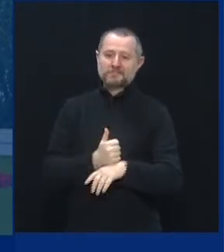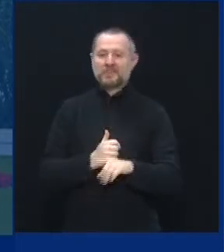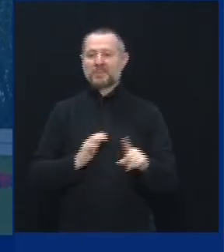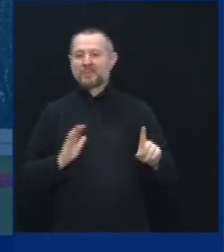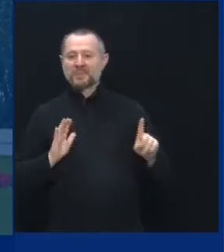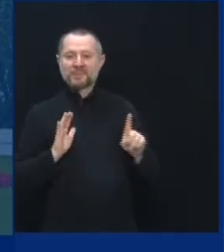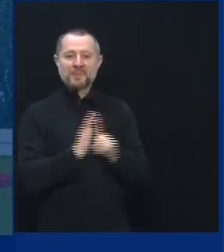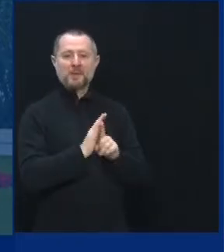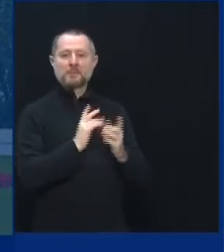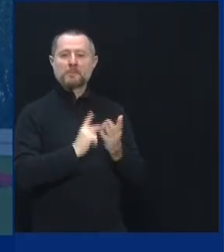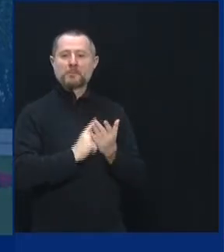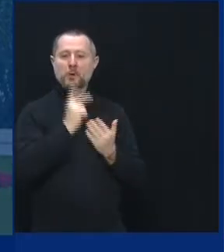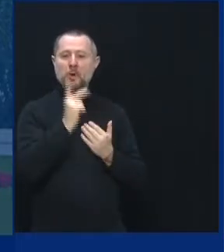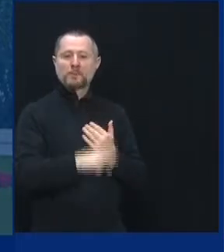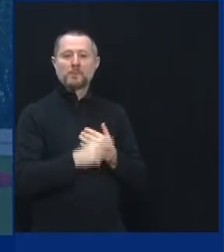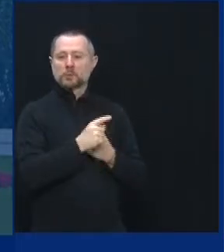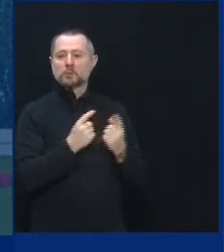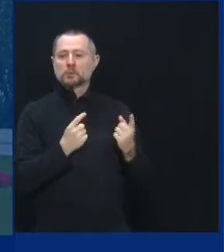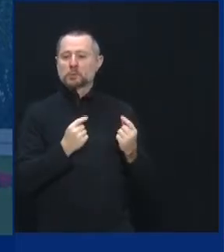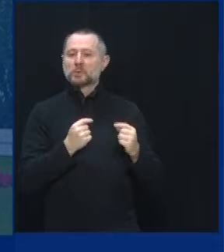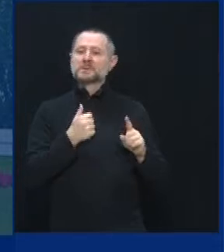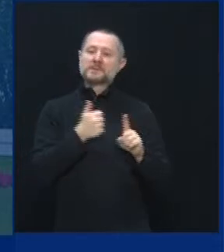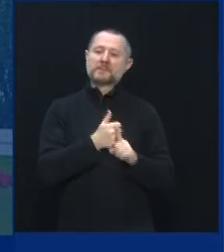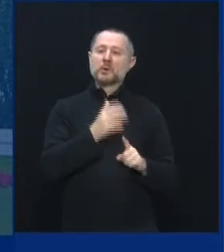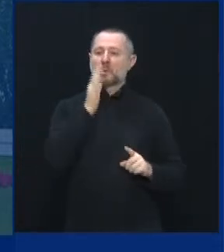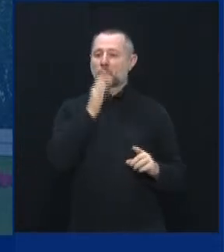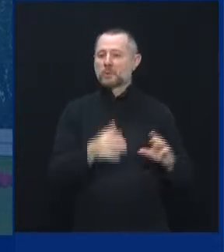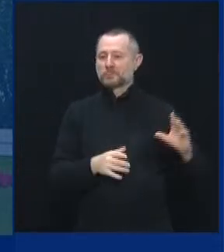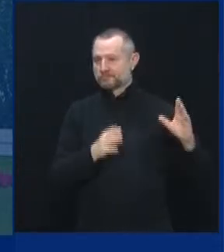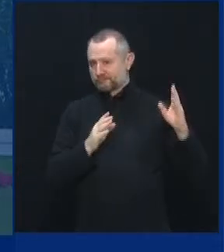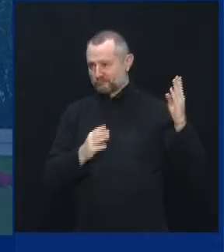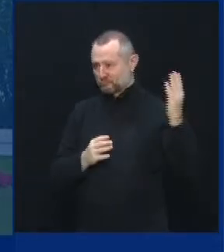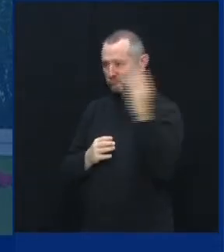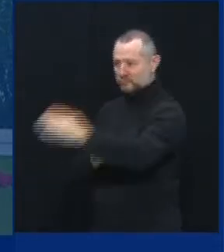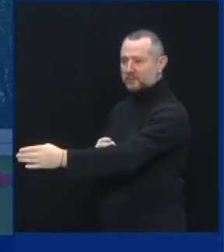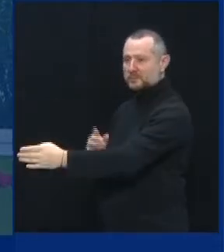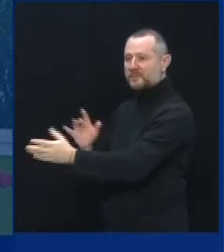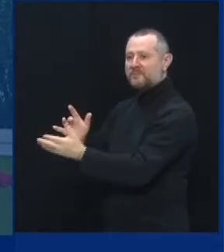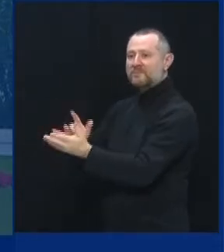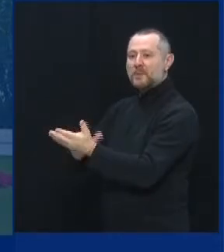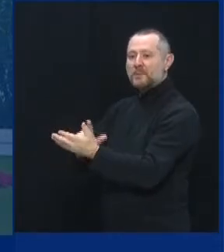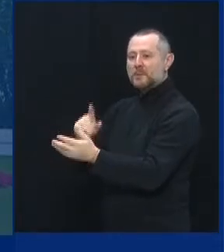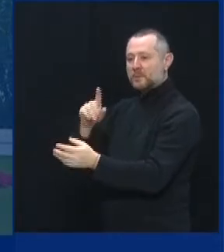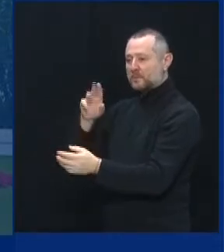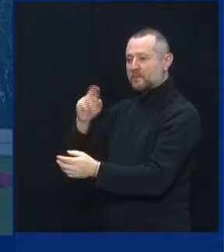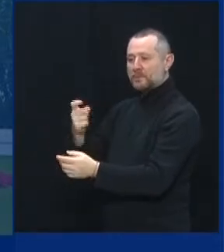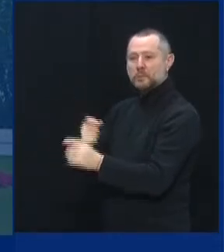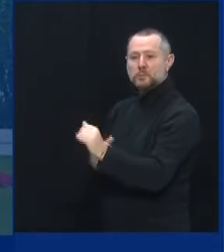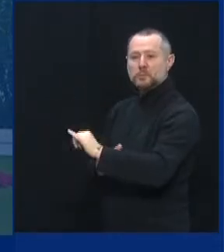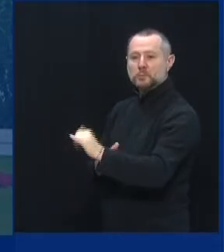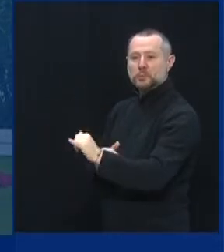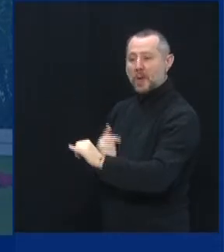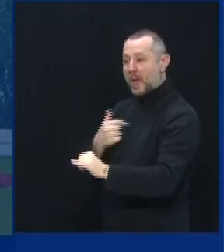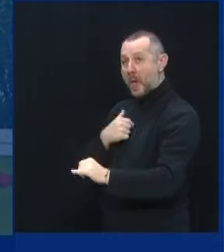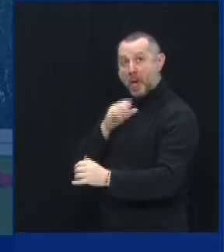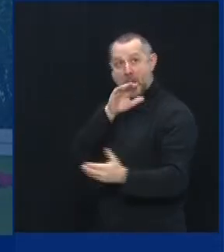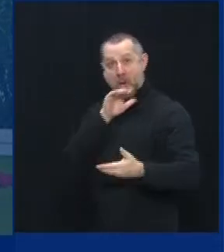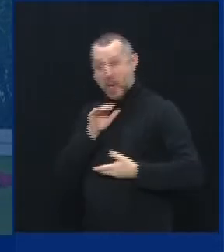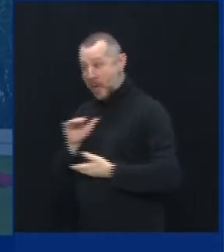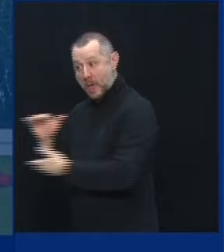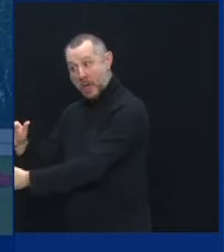program where they are going to supply private pharmacies also, which will expand the private